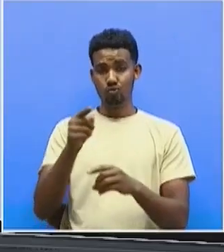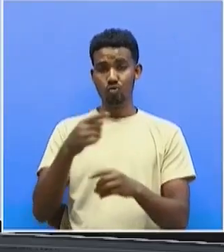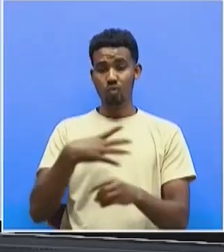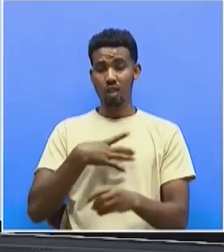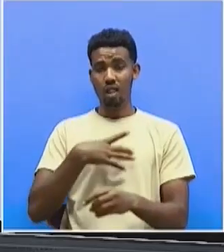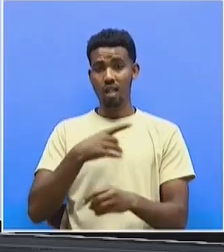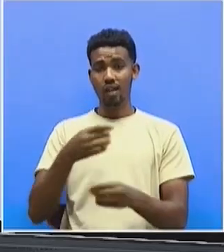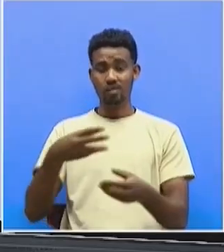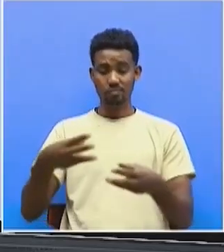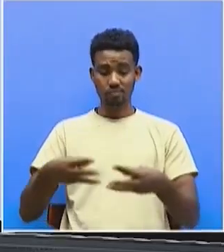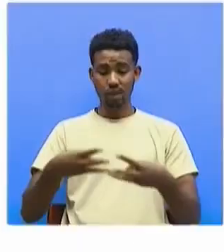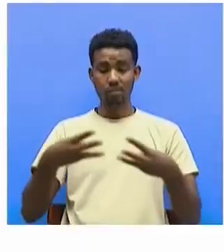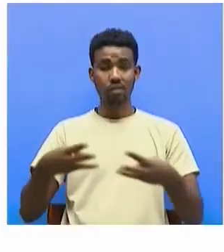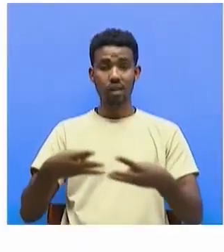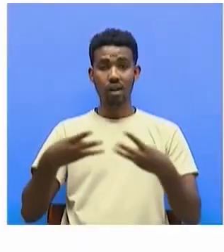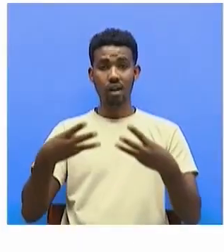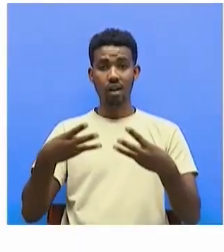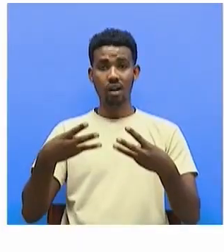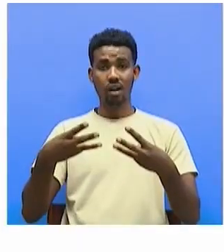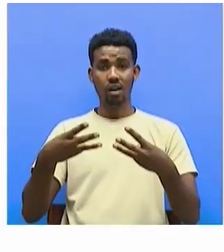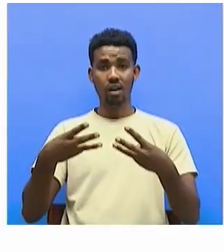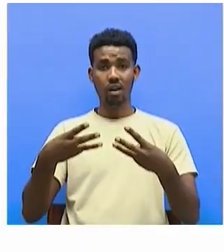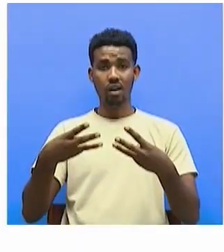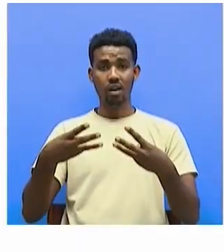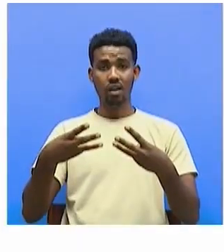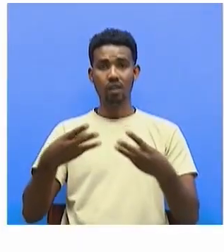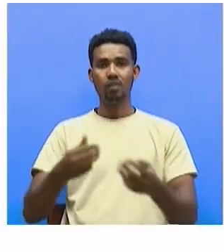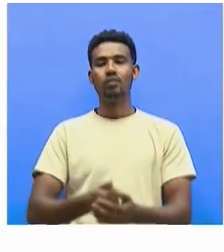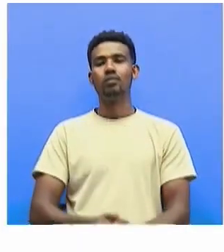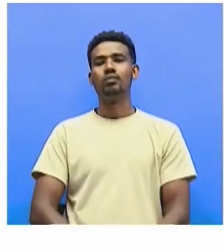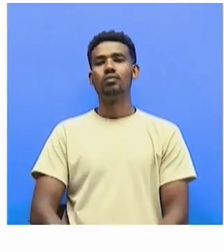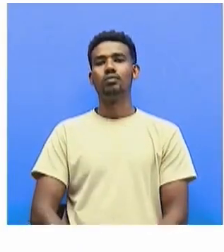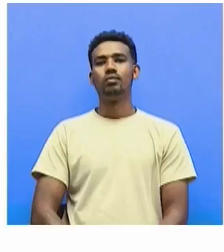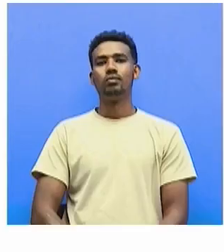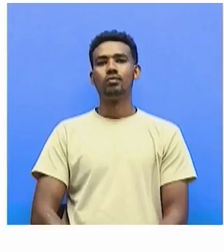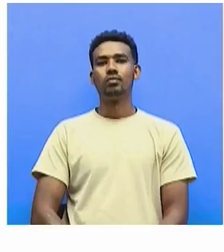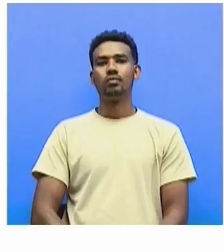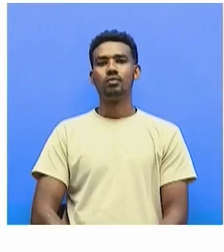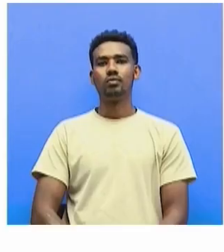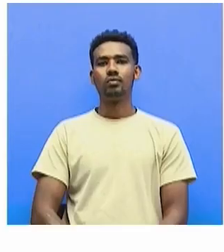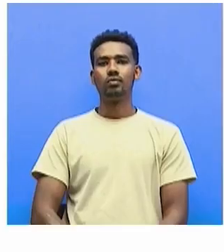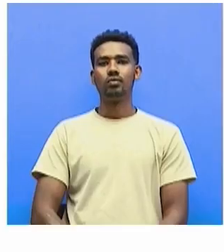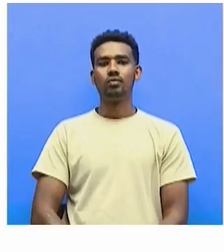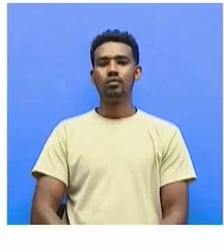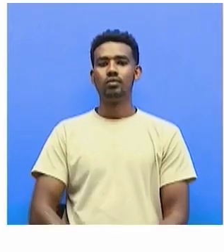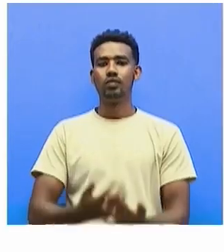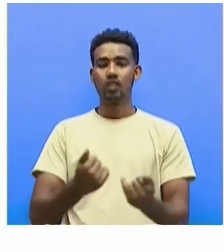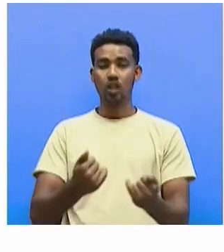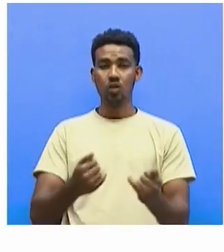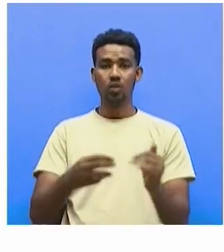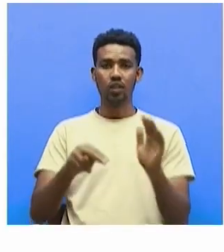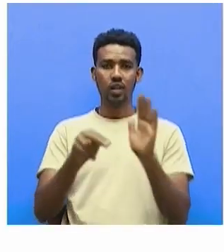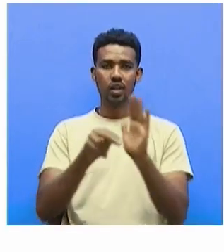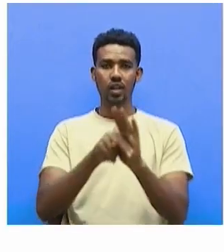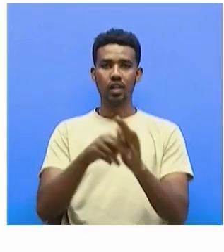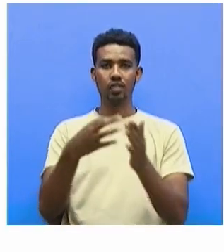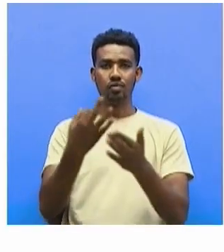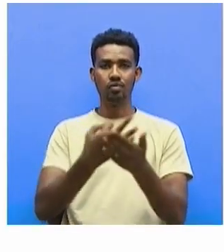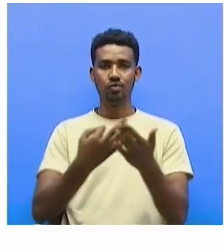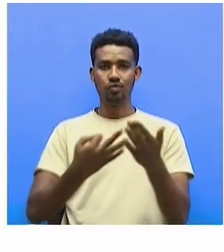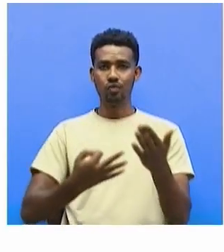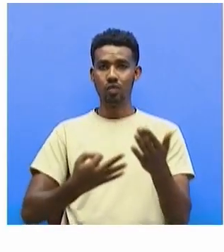pasta? Student B. Look, let us mention negative form. No.